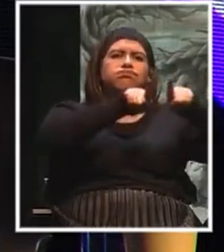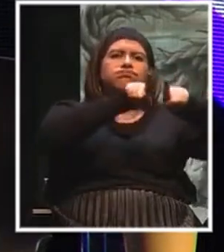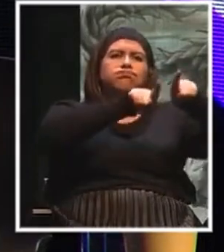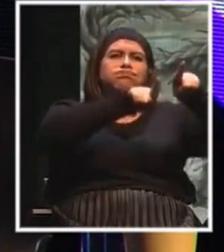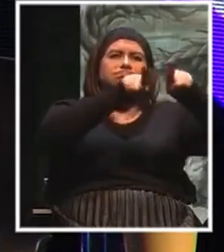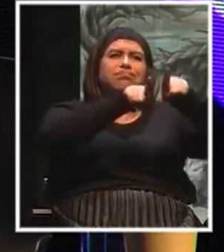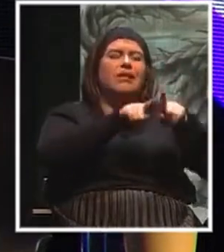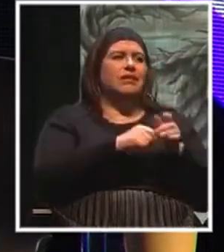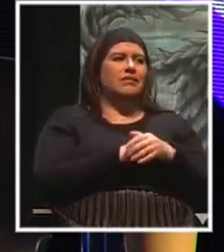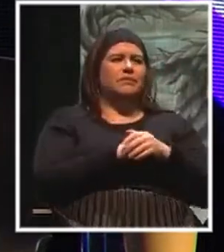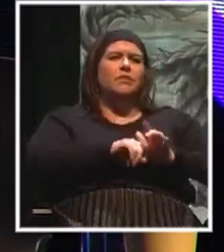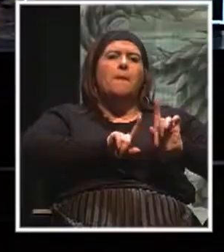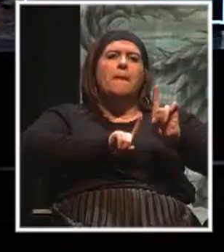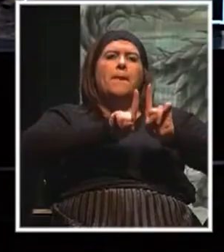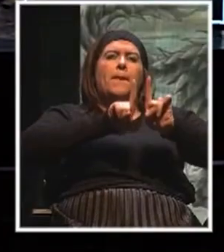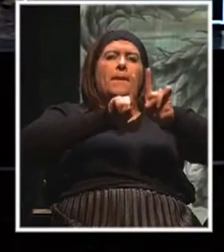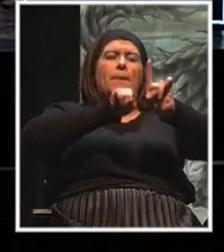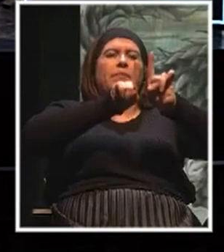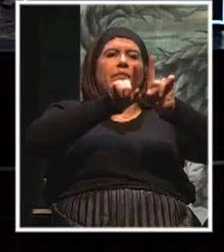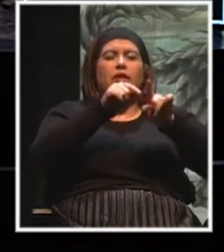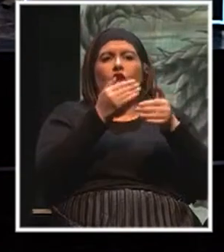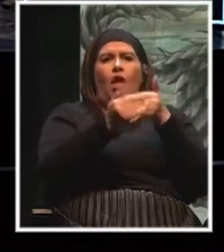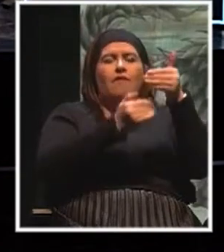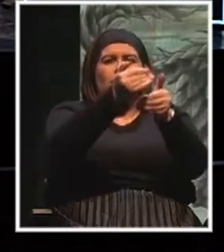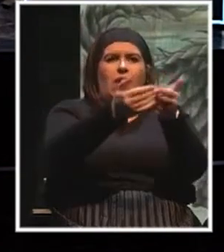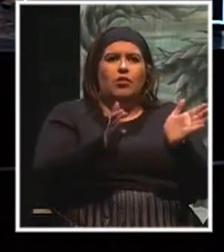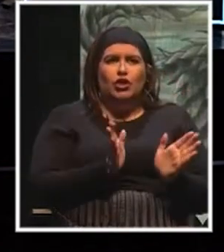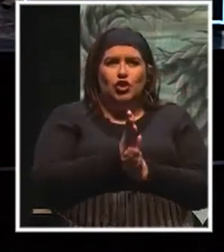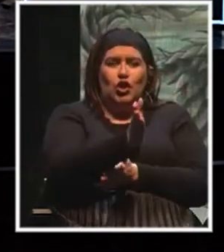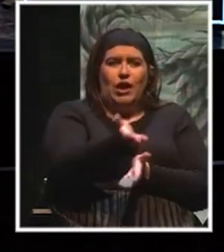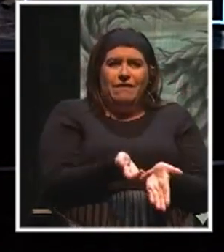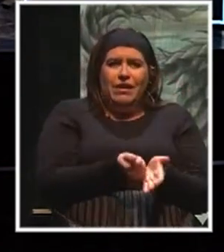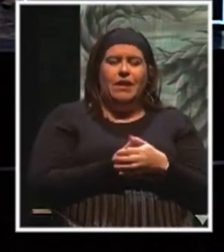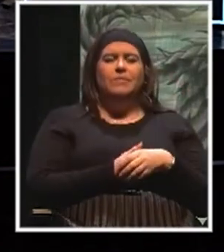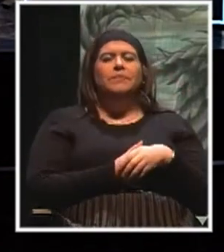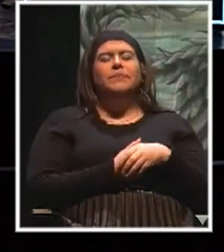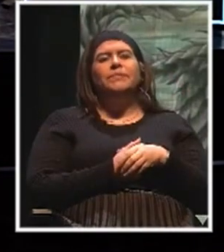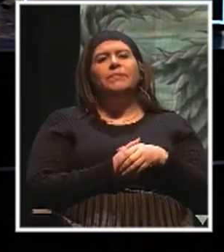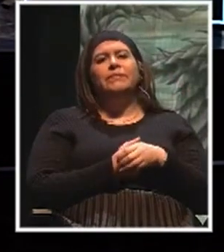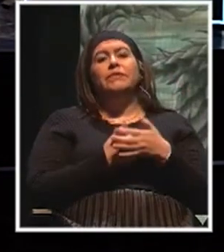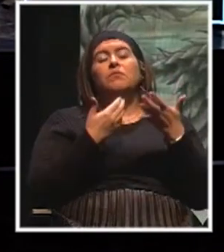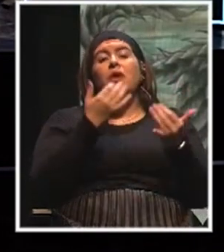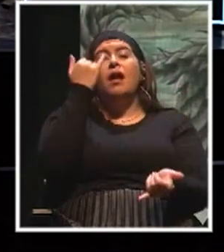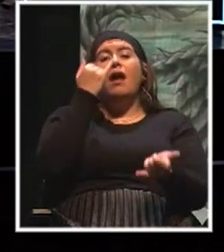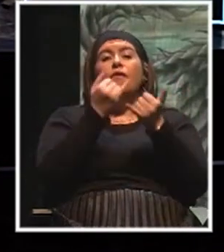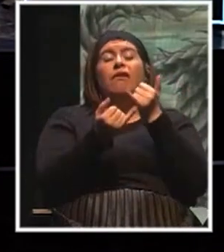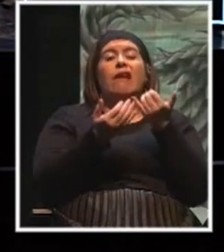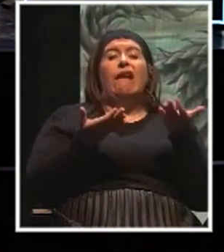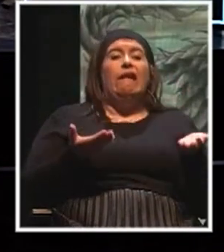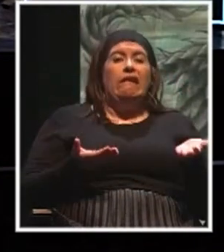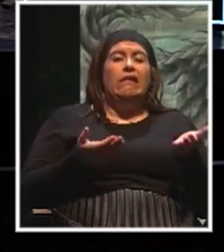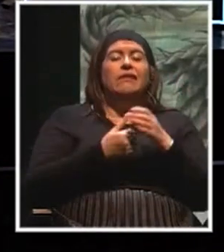net, all of this was very successful. So I would give it off